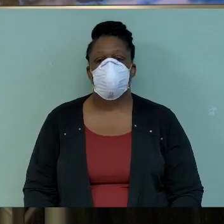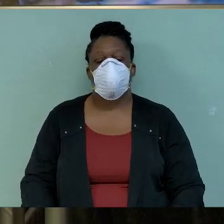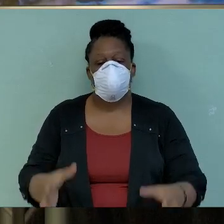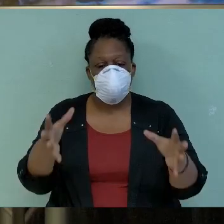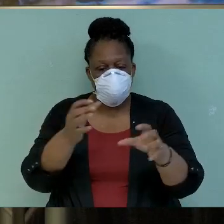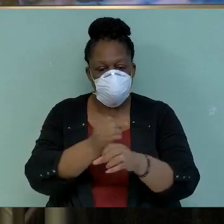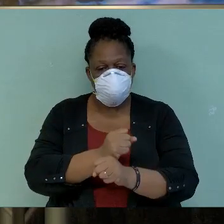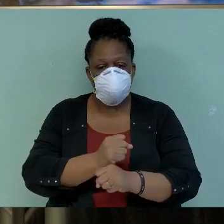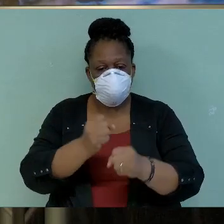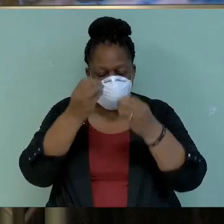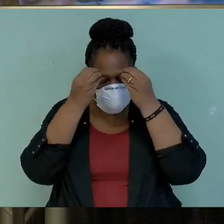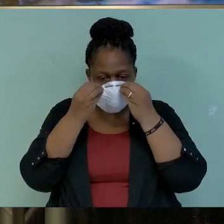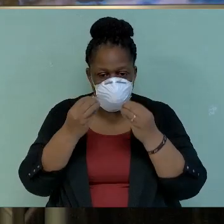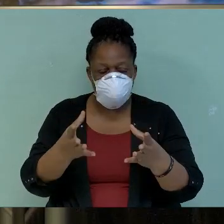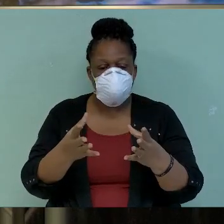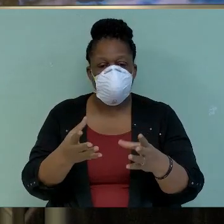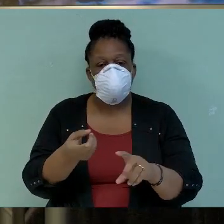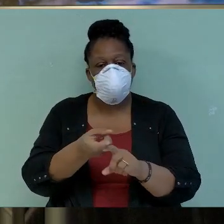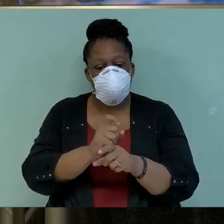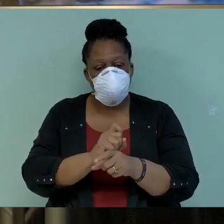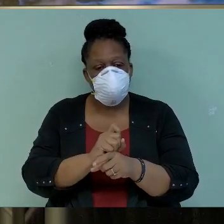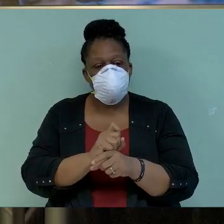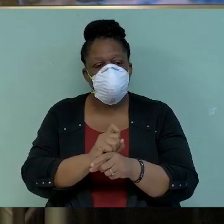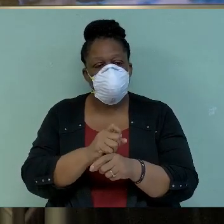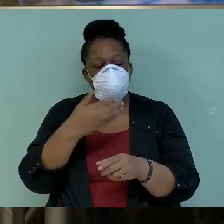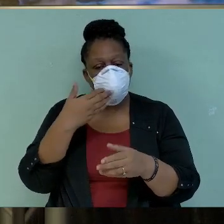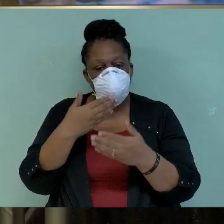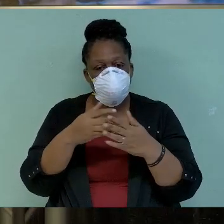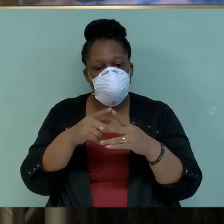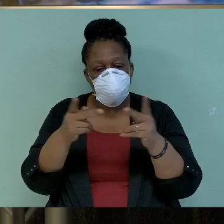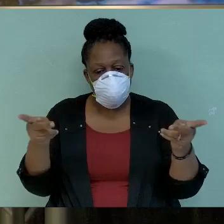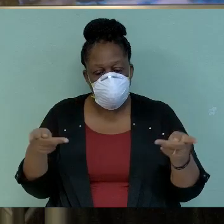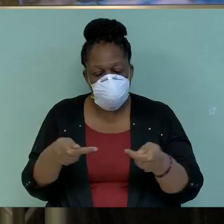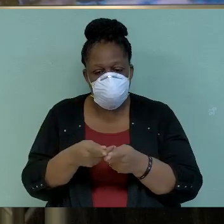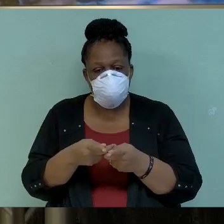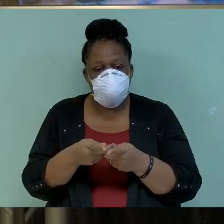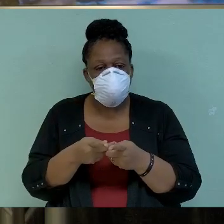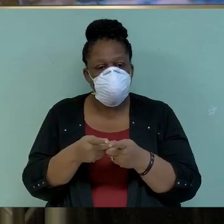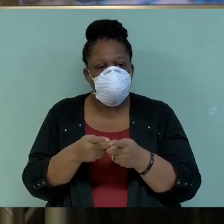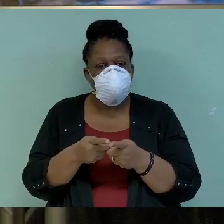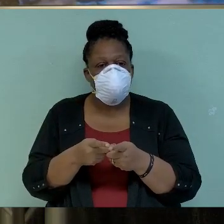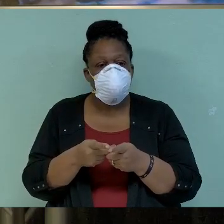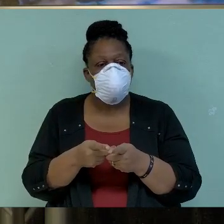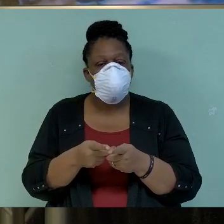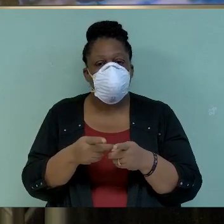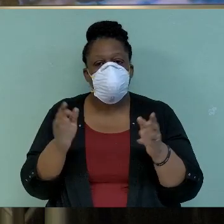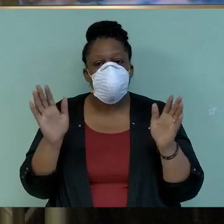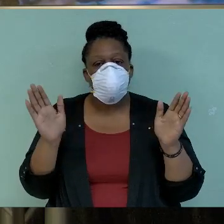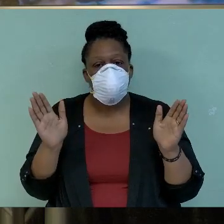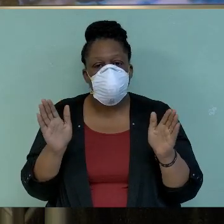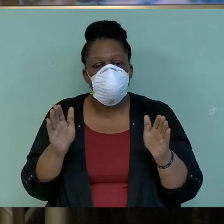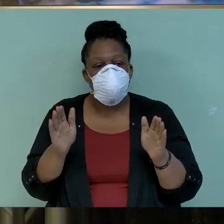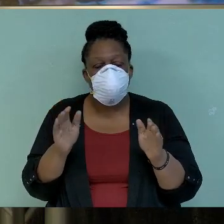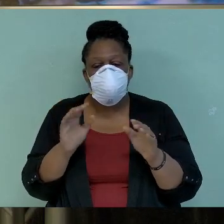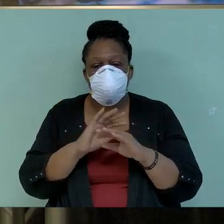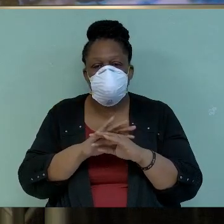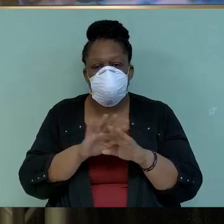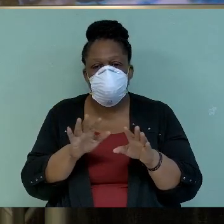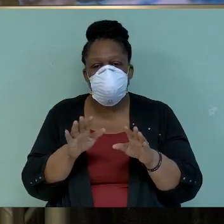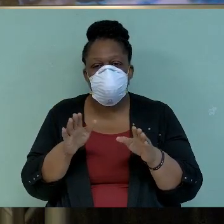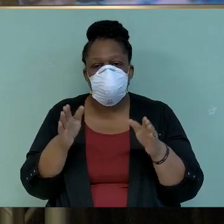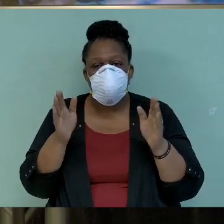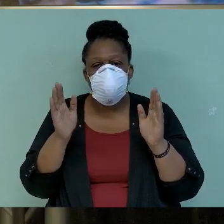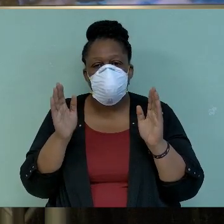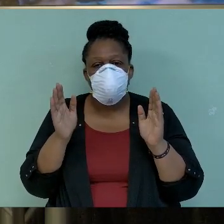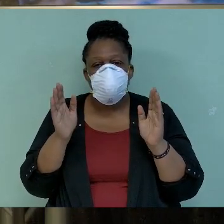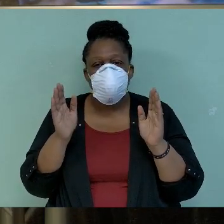the NEOC. Limit your worry and your agitation by lessening the time you and